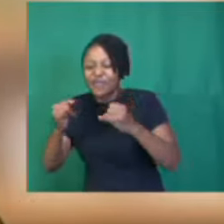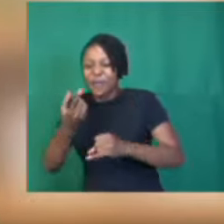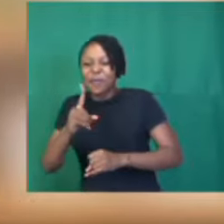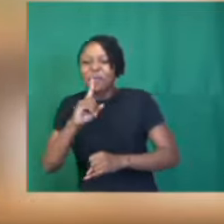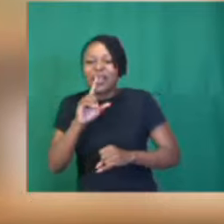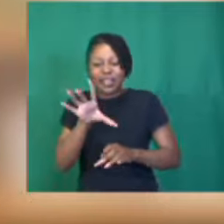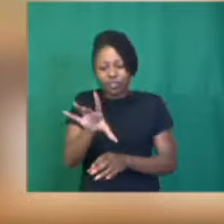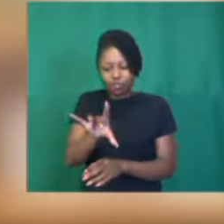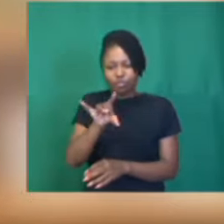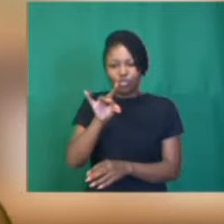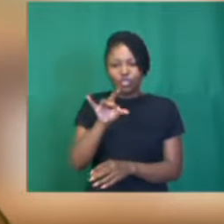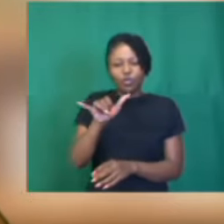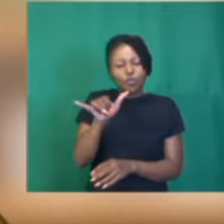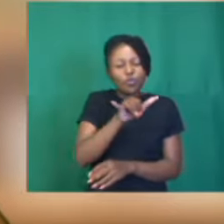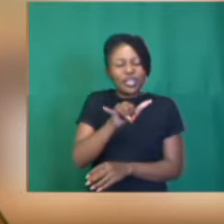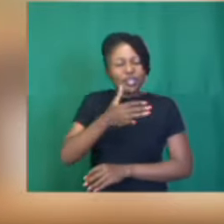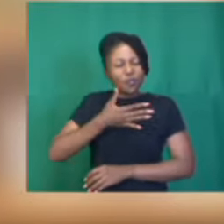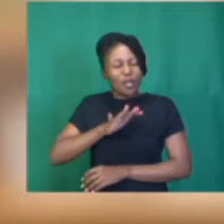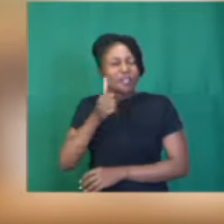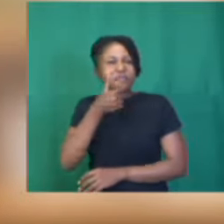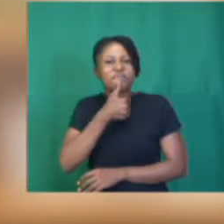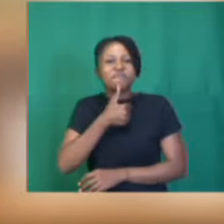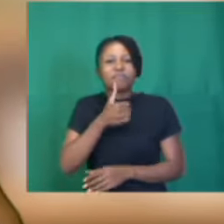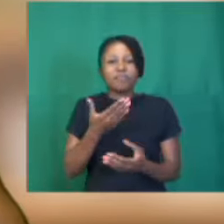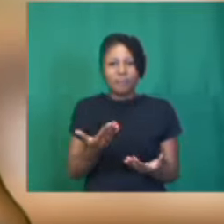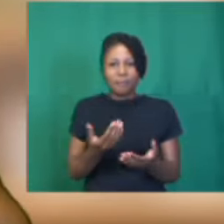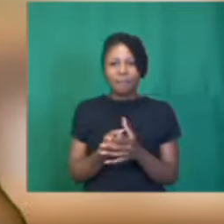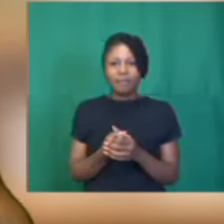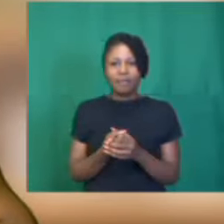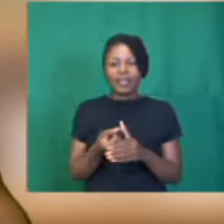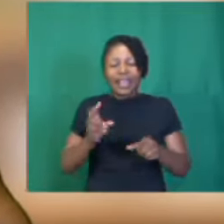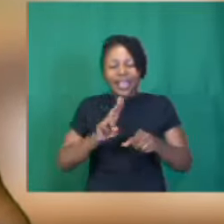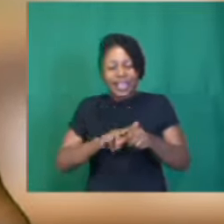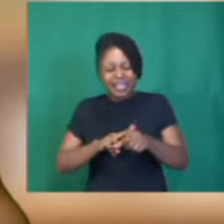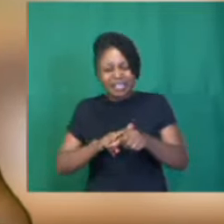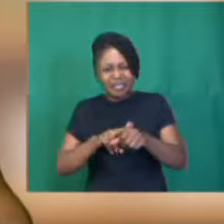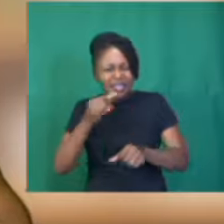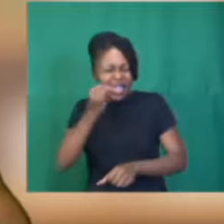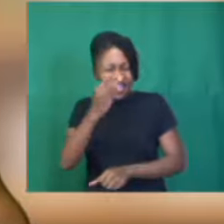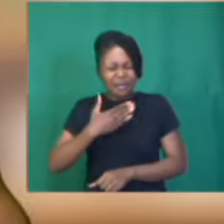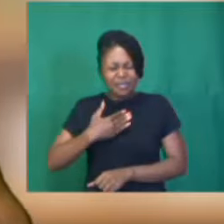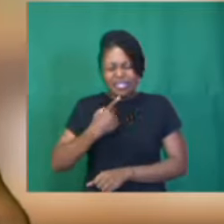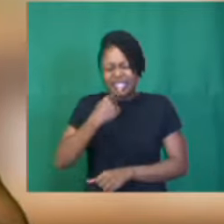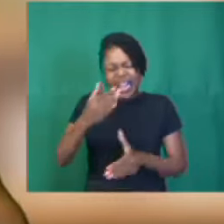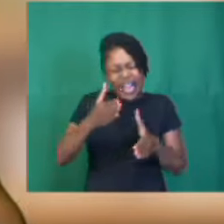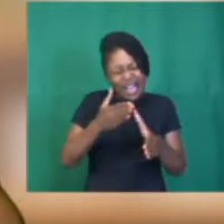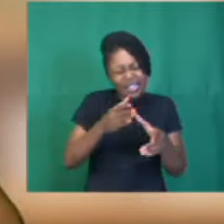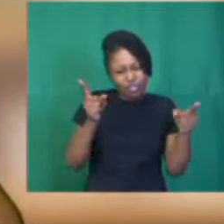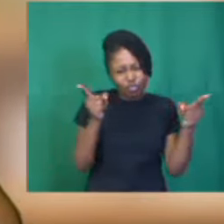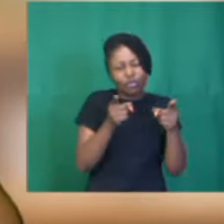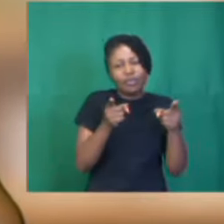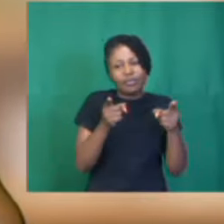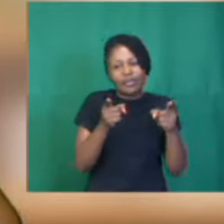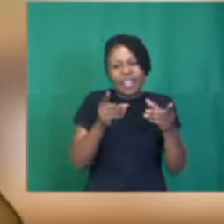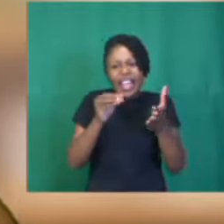you mind your punctuation. Like I had said earlier, that your answer is brief. So certain ways of punctuating,